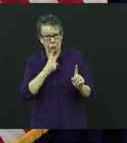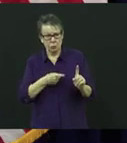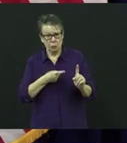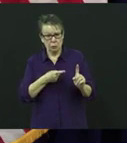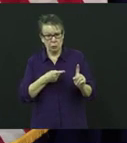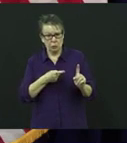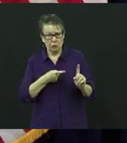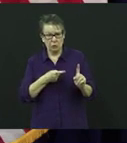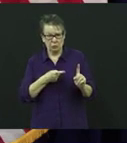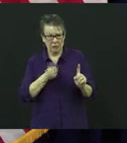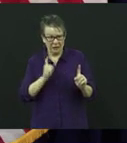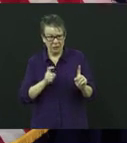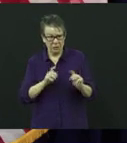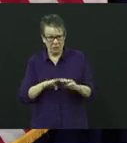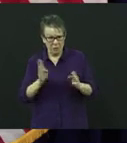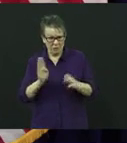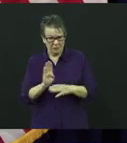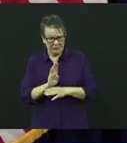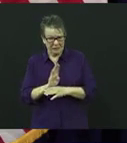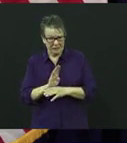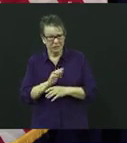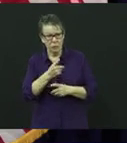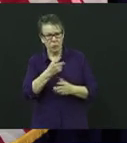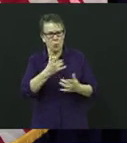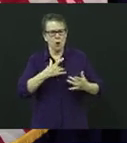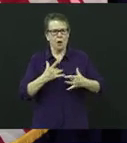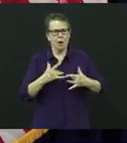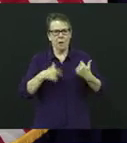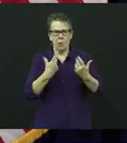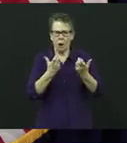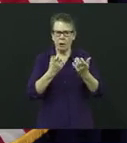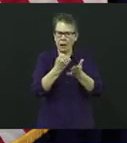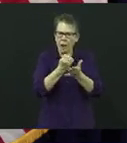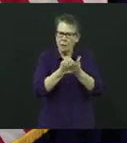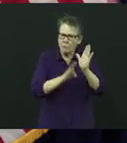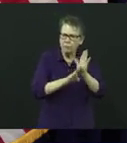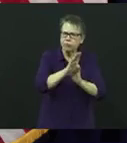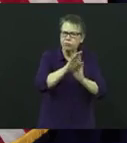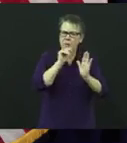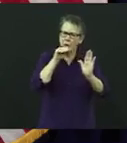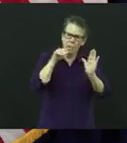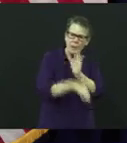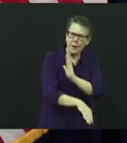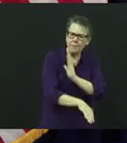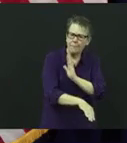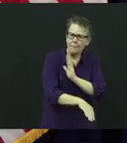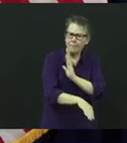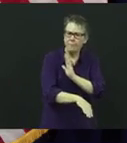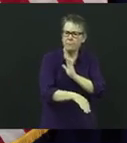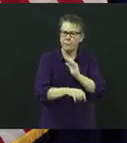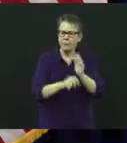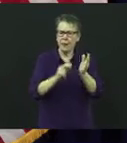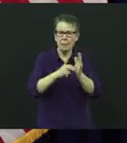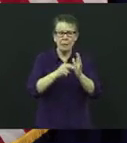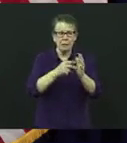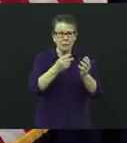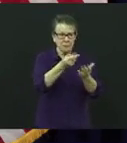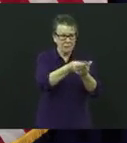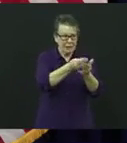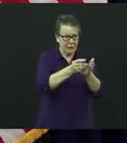both to fund the aggressive healthcare steps that we need, the PPE, the healthcare workers, the hospital